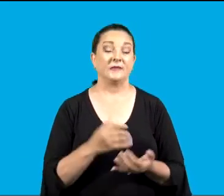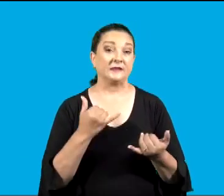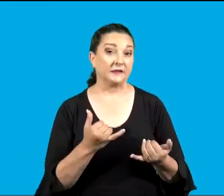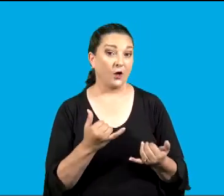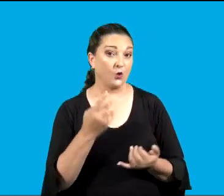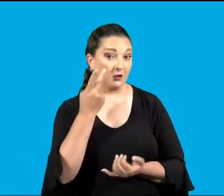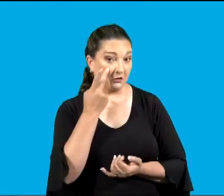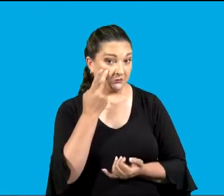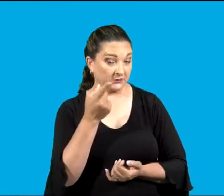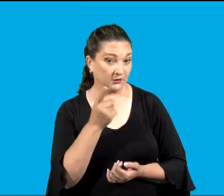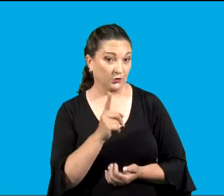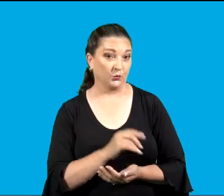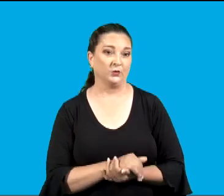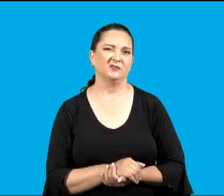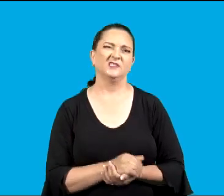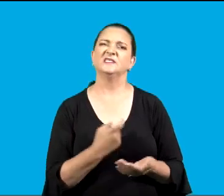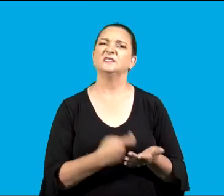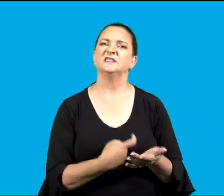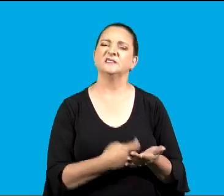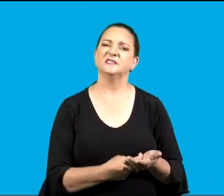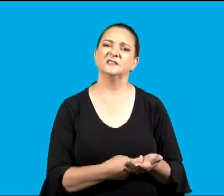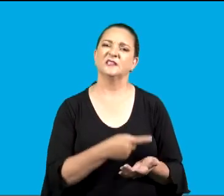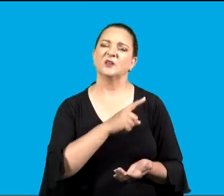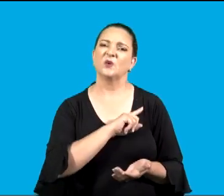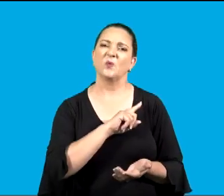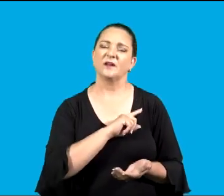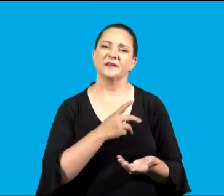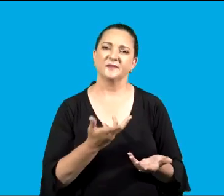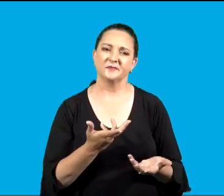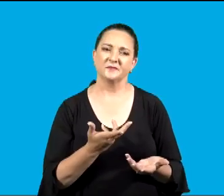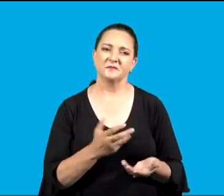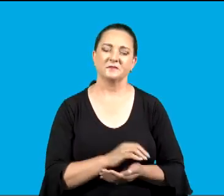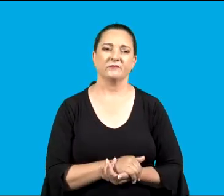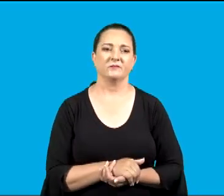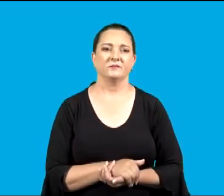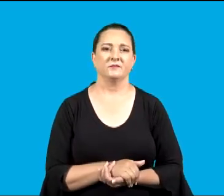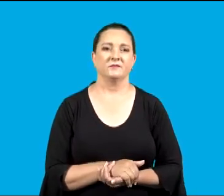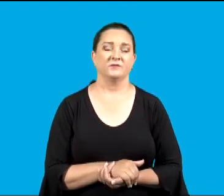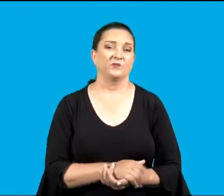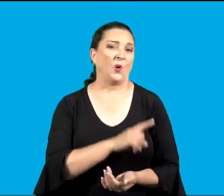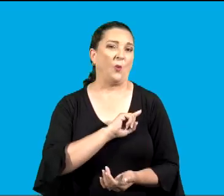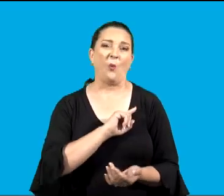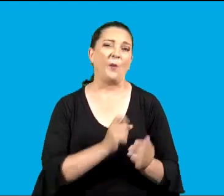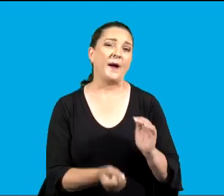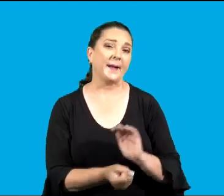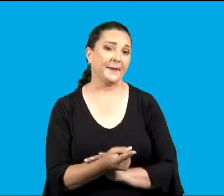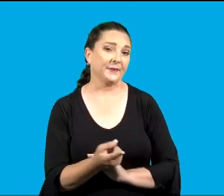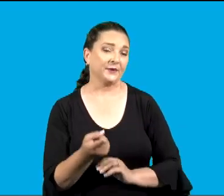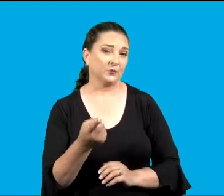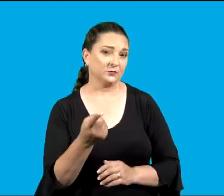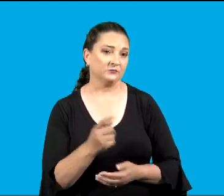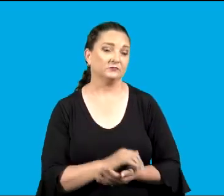We are now going to look at the reasons that would have caused that to